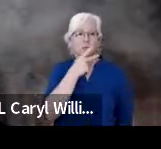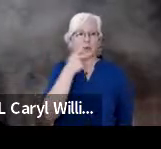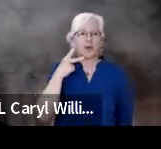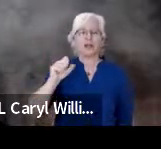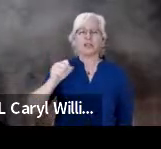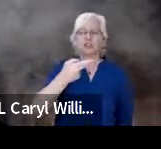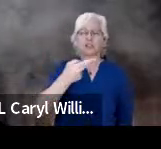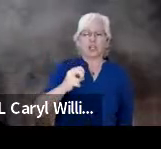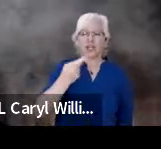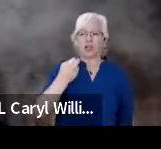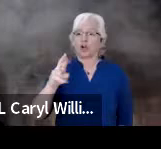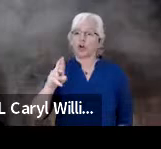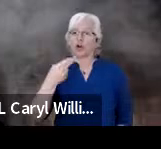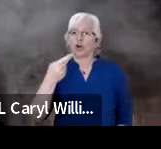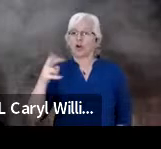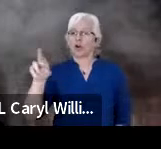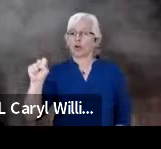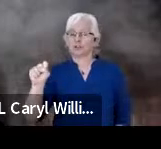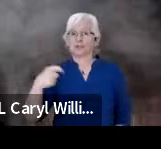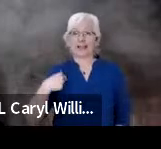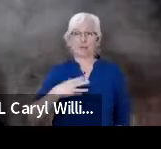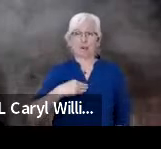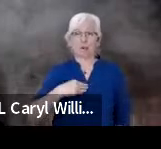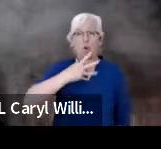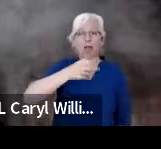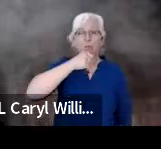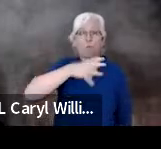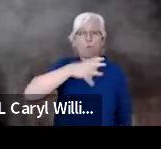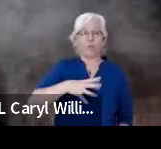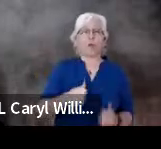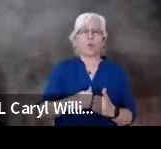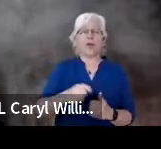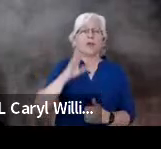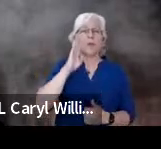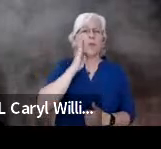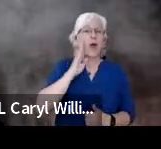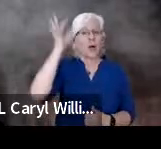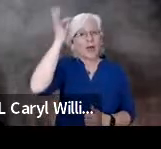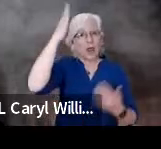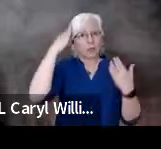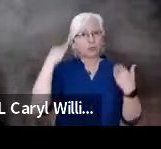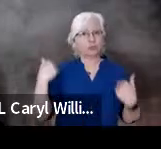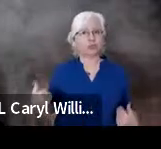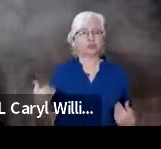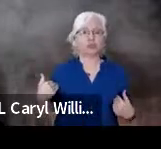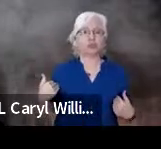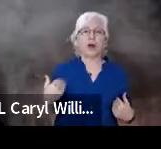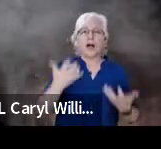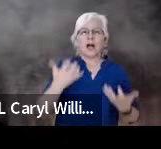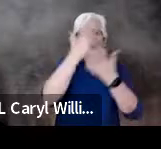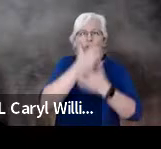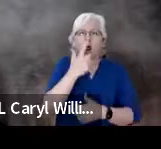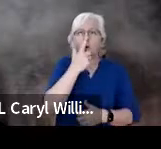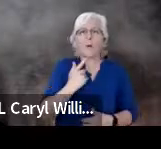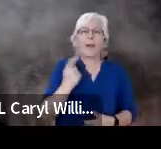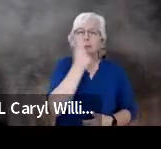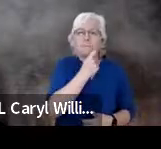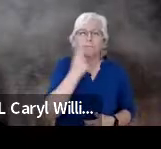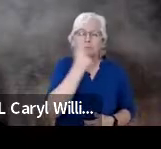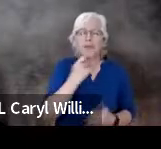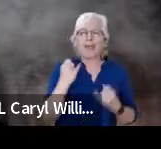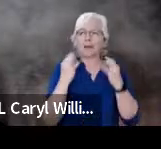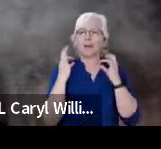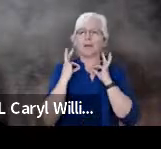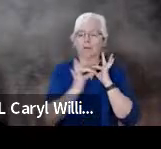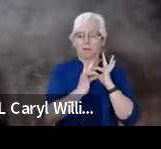hers, and I am a white woman with long brown hair. I'm wearing dark red lipstick and pearls